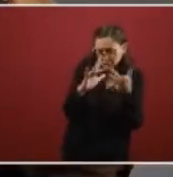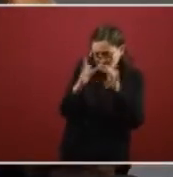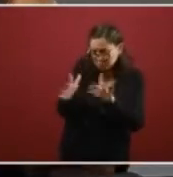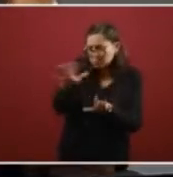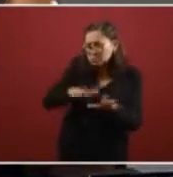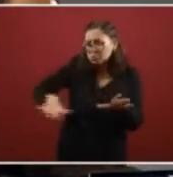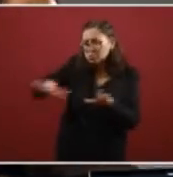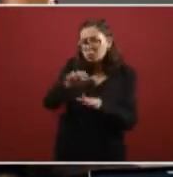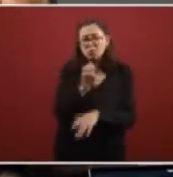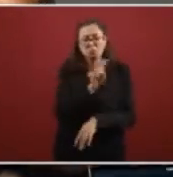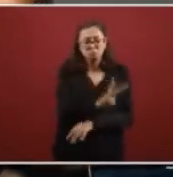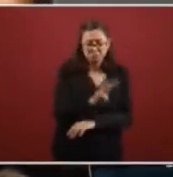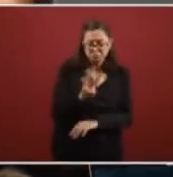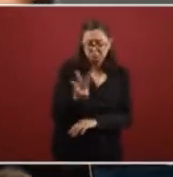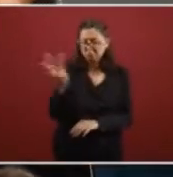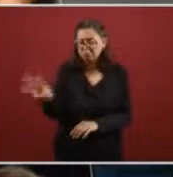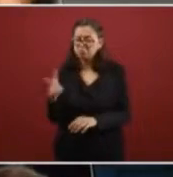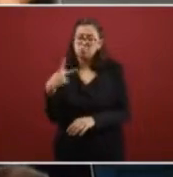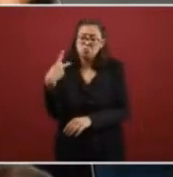those